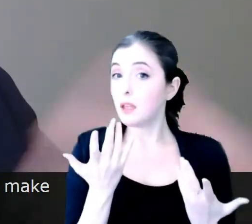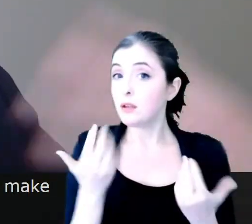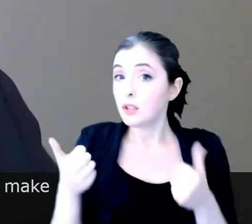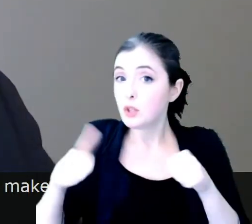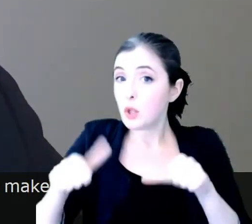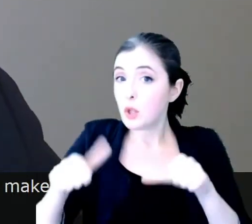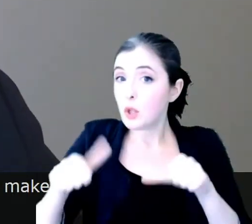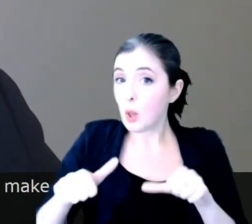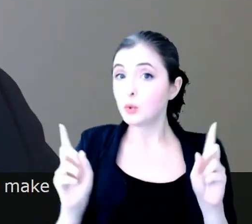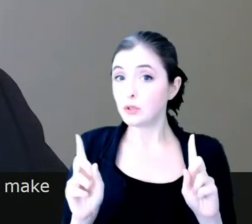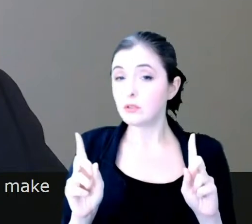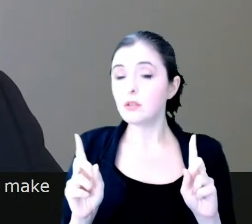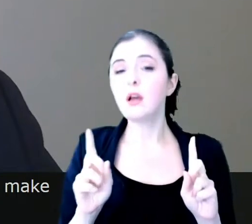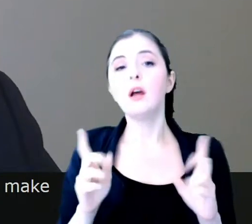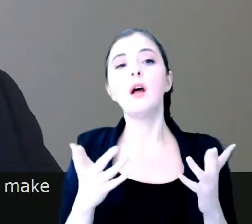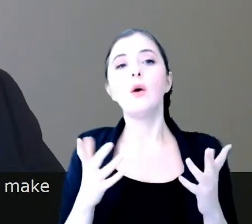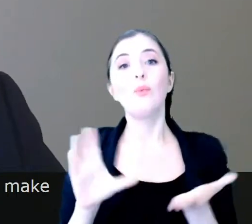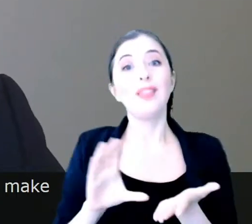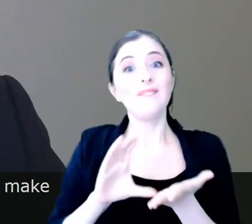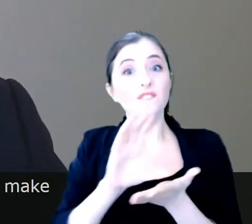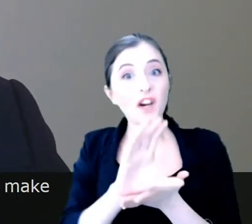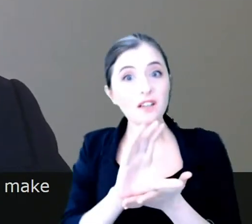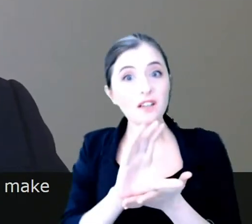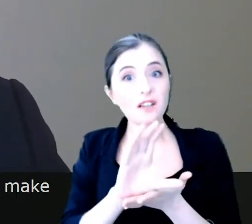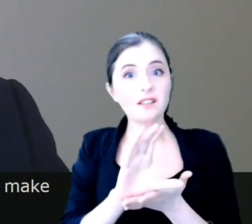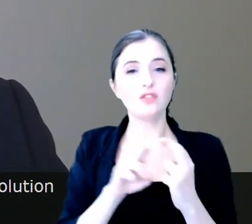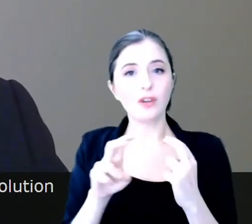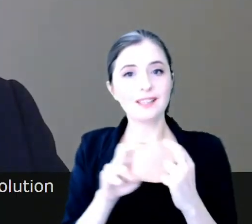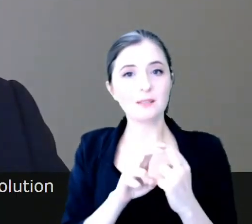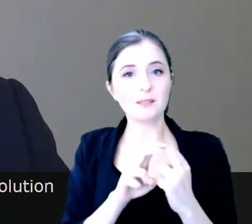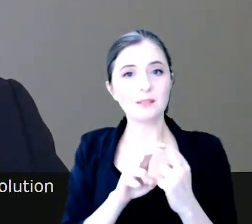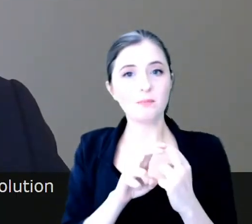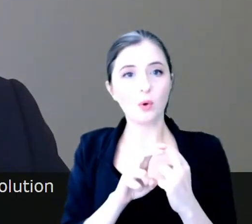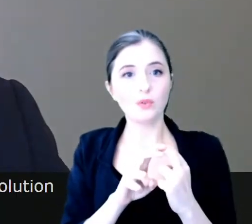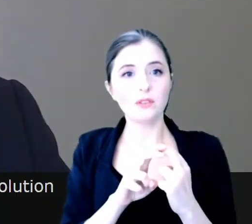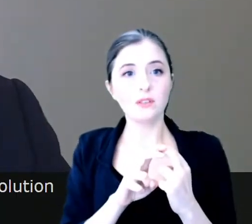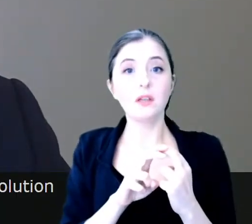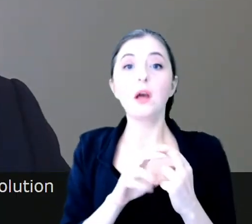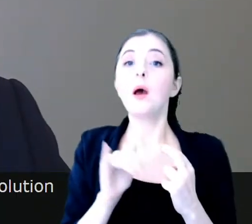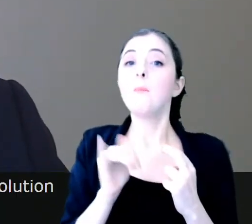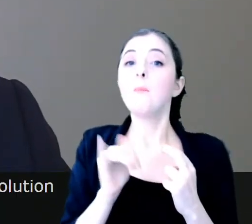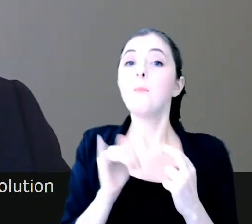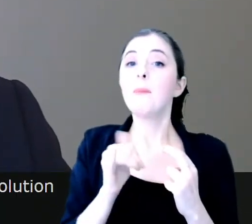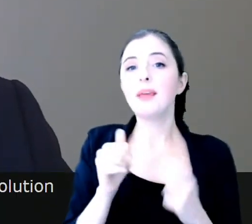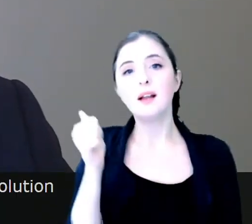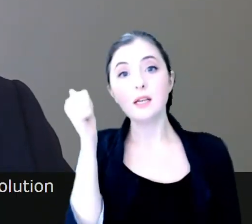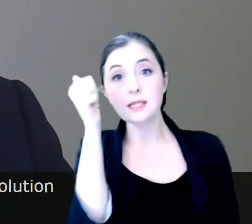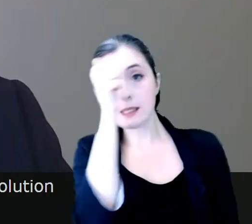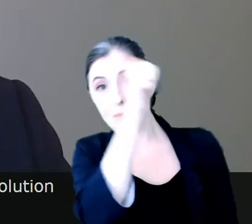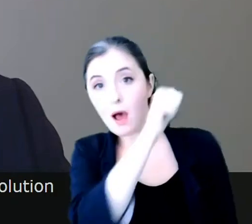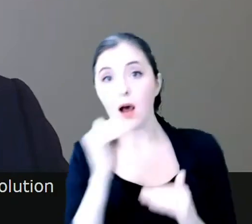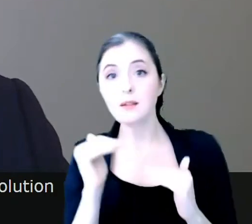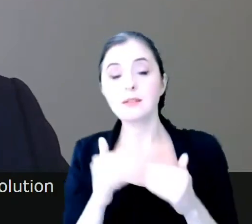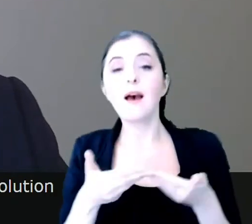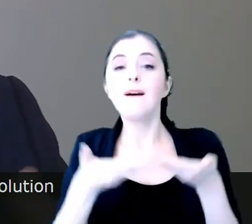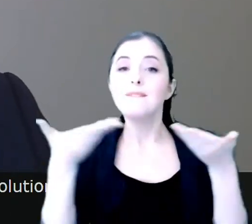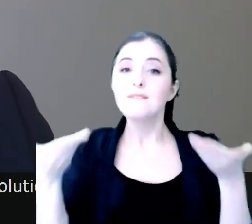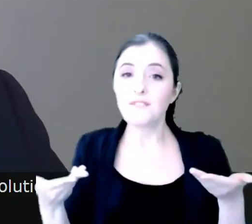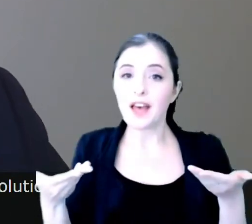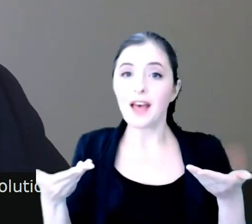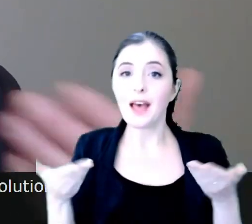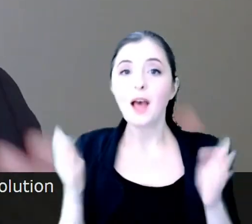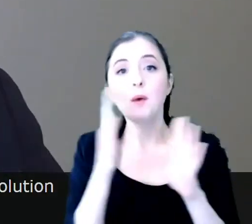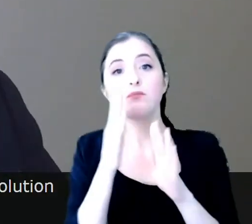costs, with funding transport at the moment, and that may be a smart, fair, privacy-friendly road pricing system that